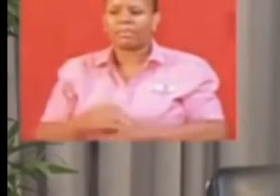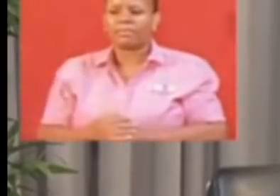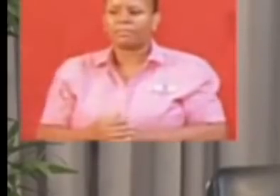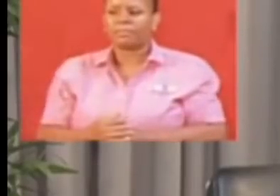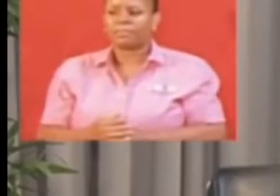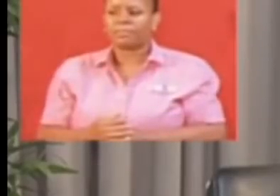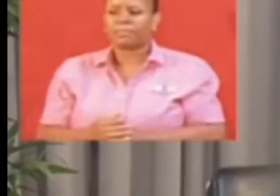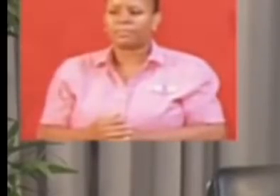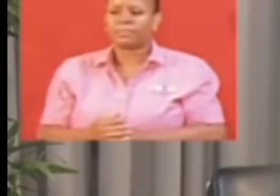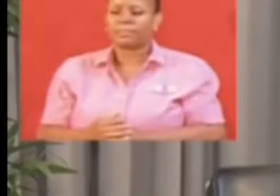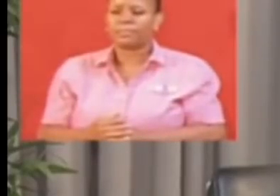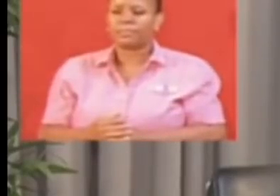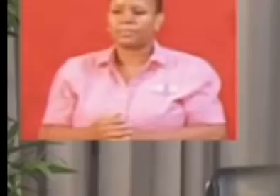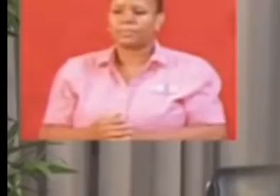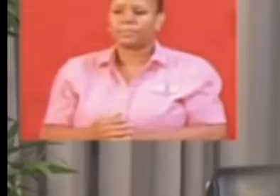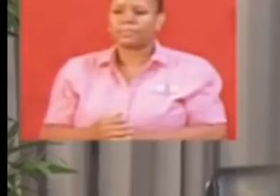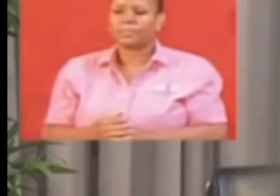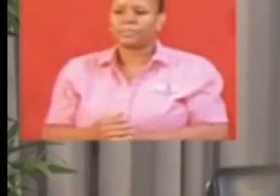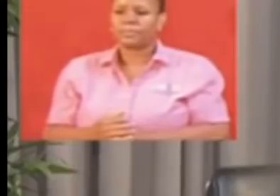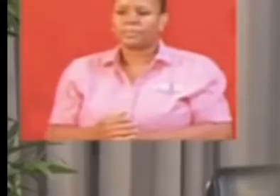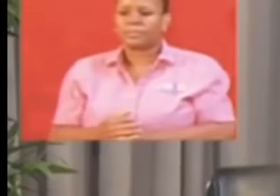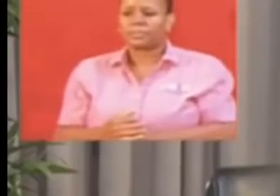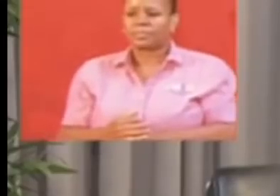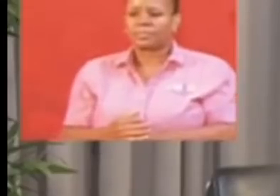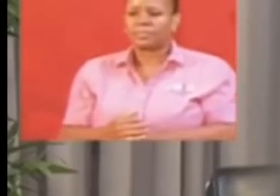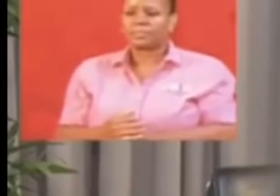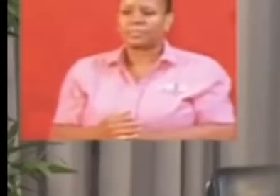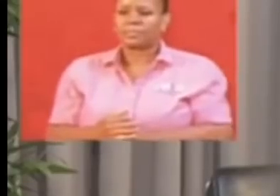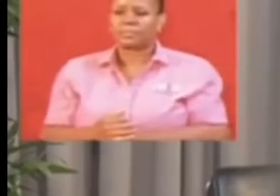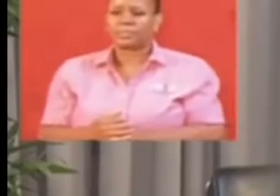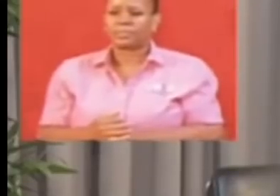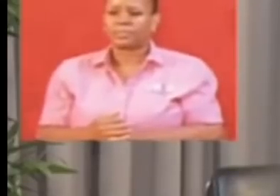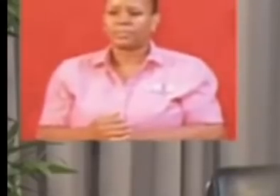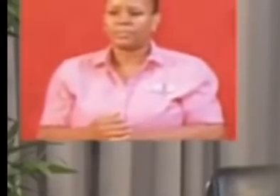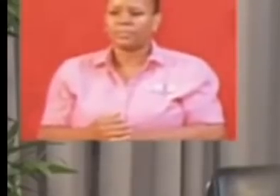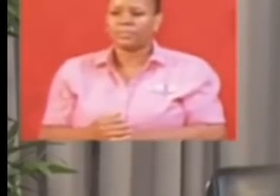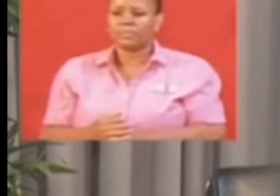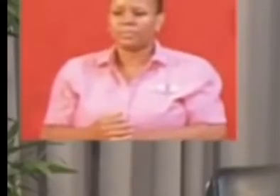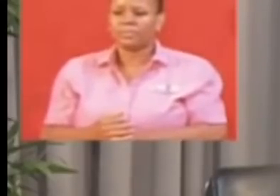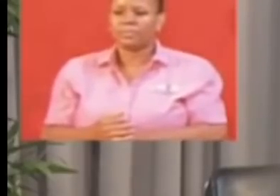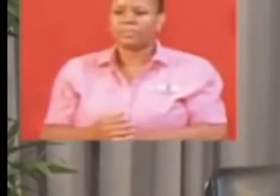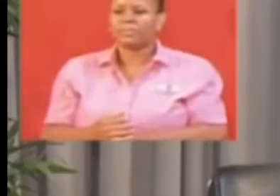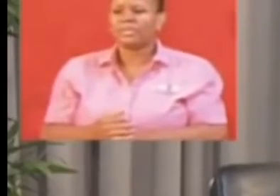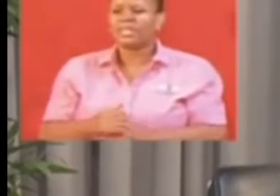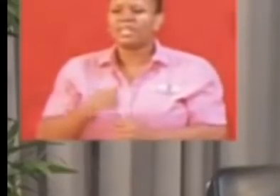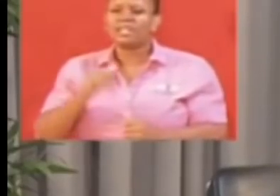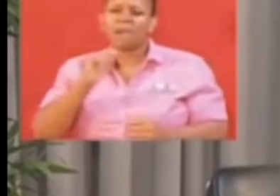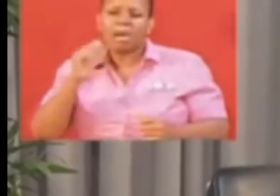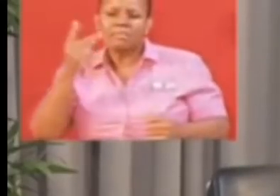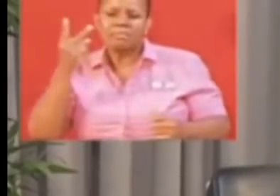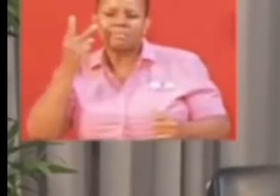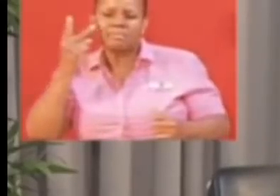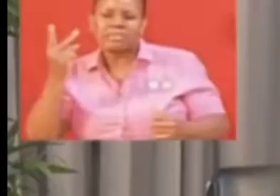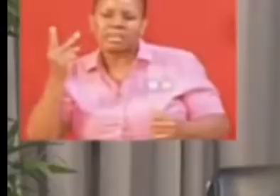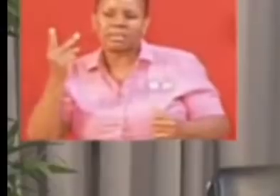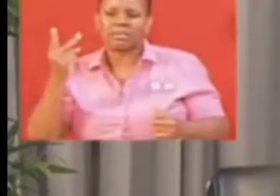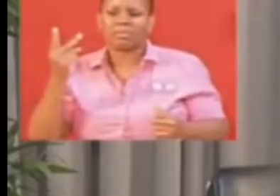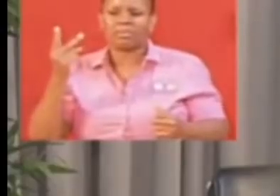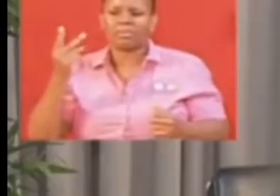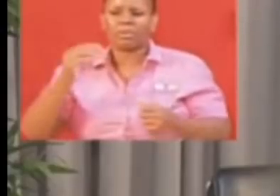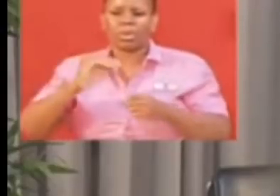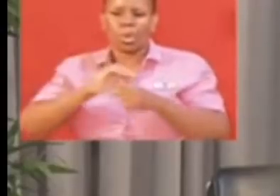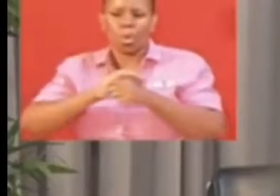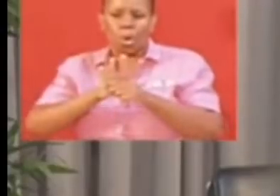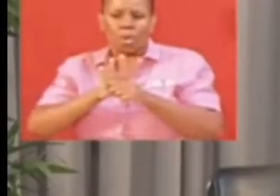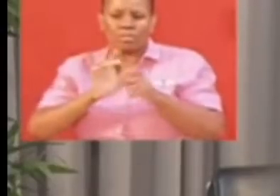virulence and the infectivity. So they are not great changes in terms of mutation. So they are subtle changes, but they